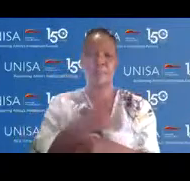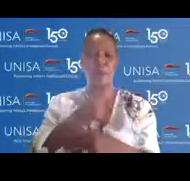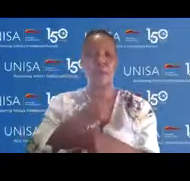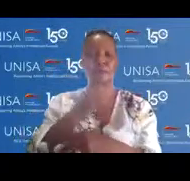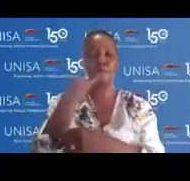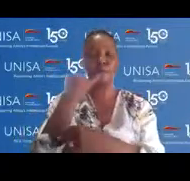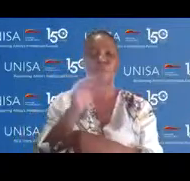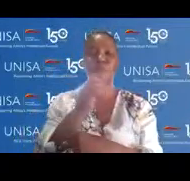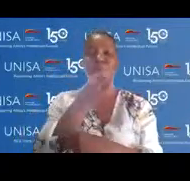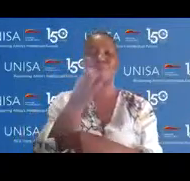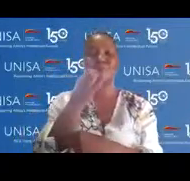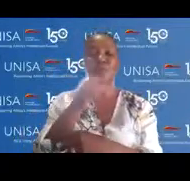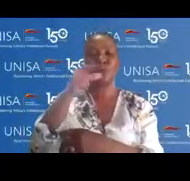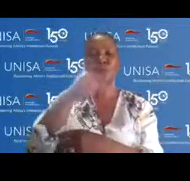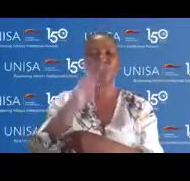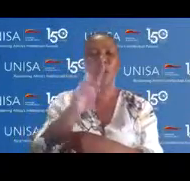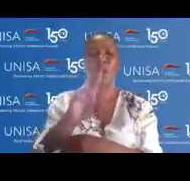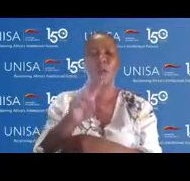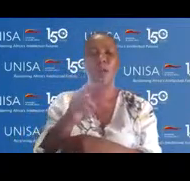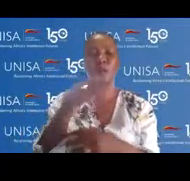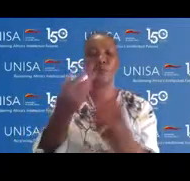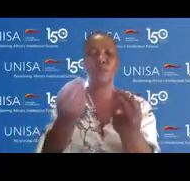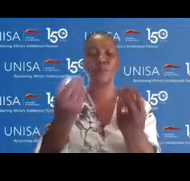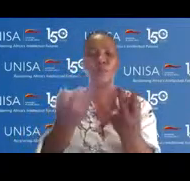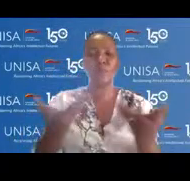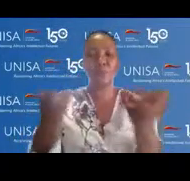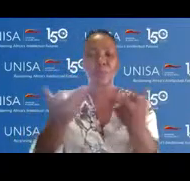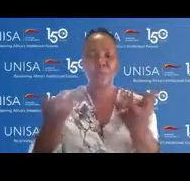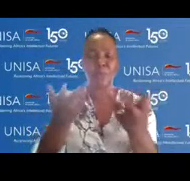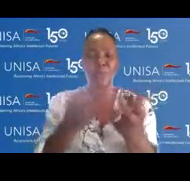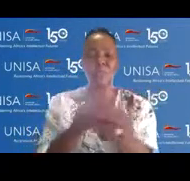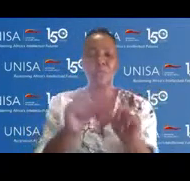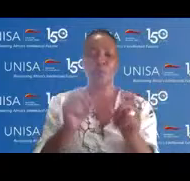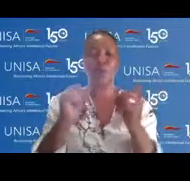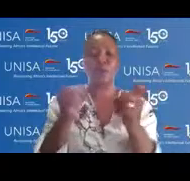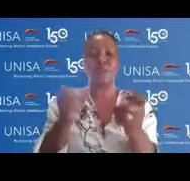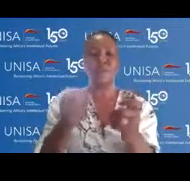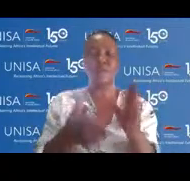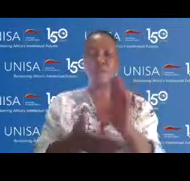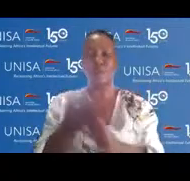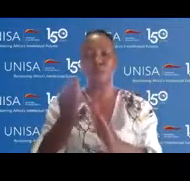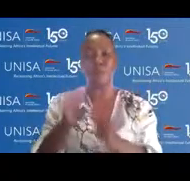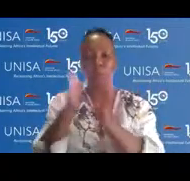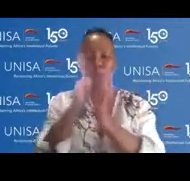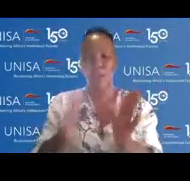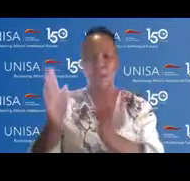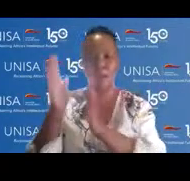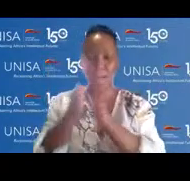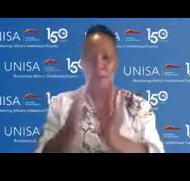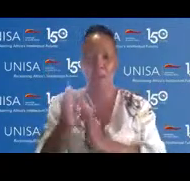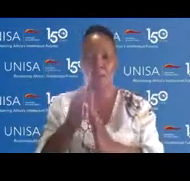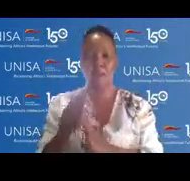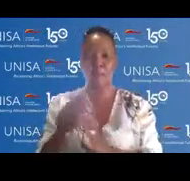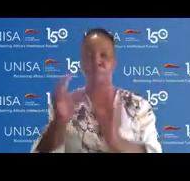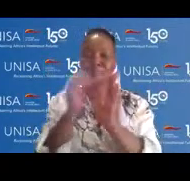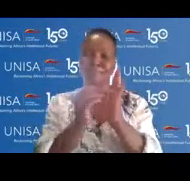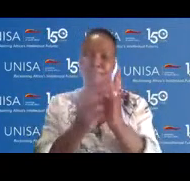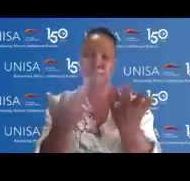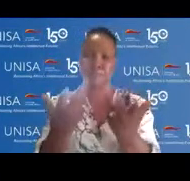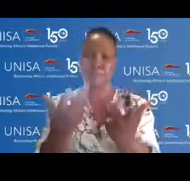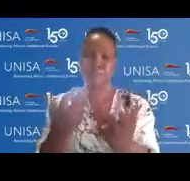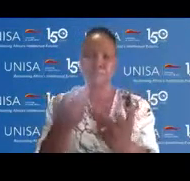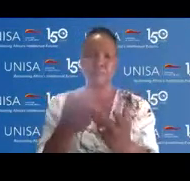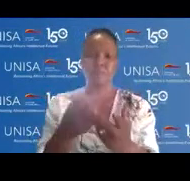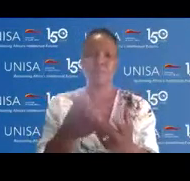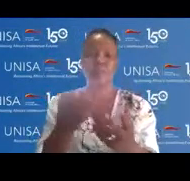QR code? Please show me a QR code. And then let me quickly go to my slides because I know we put them in here for you. And I had an example. I